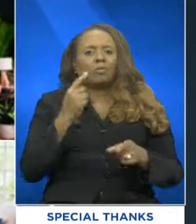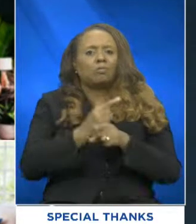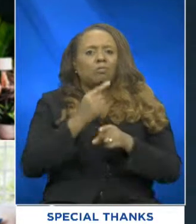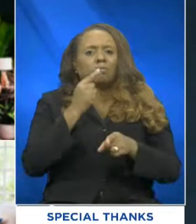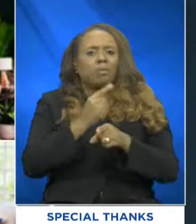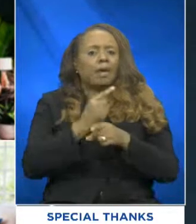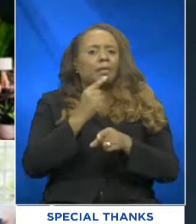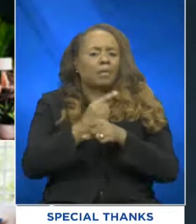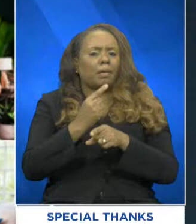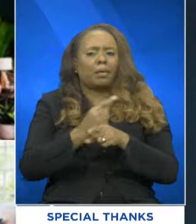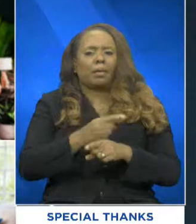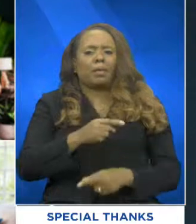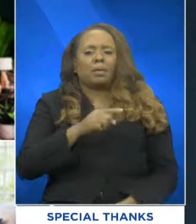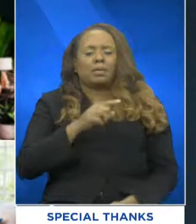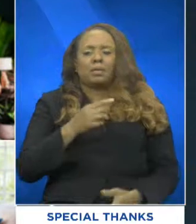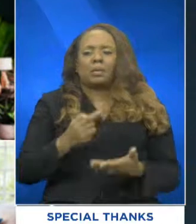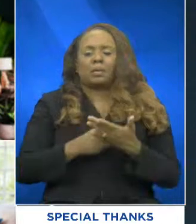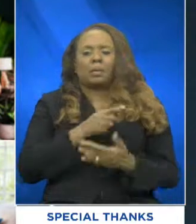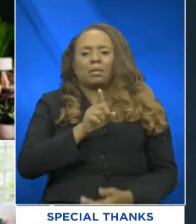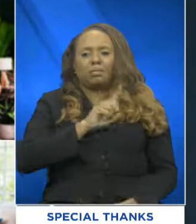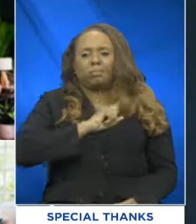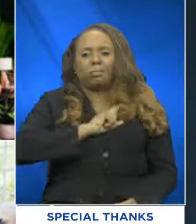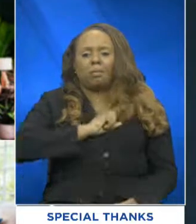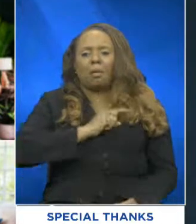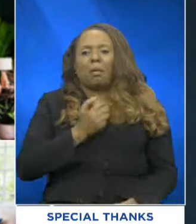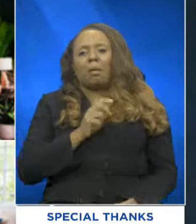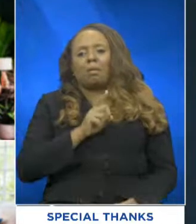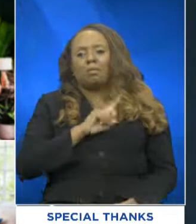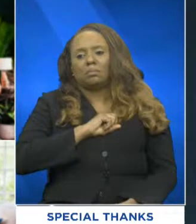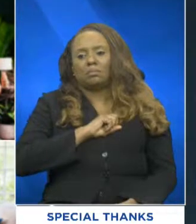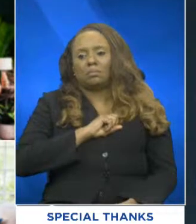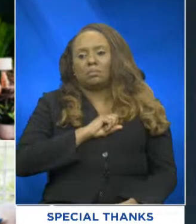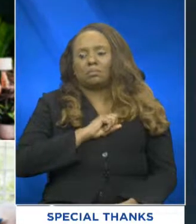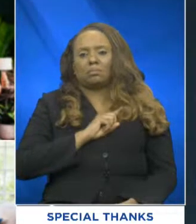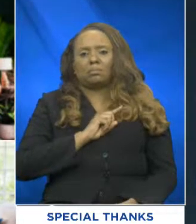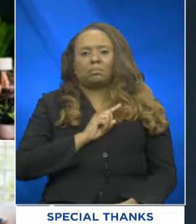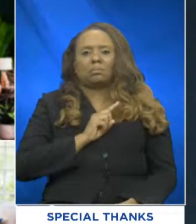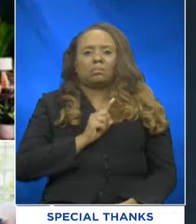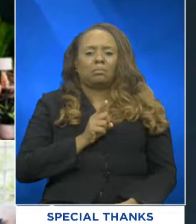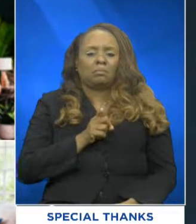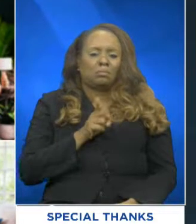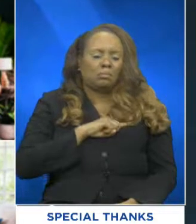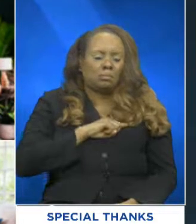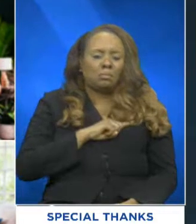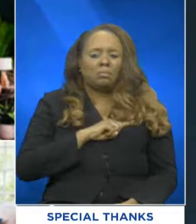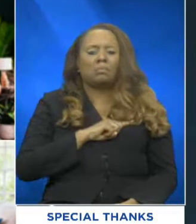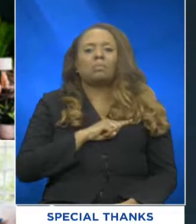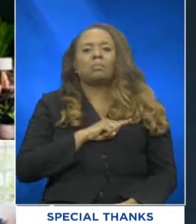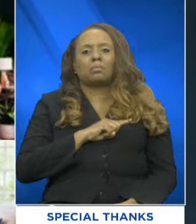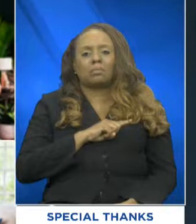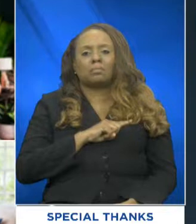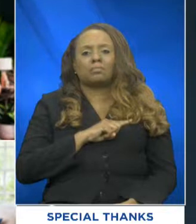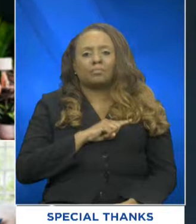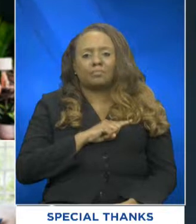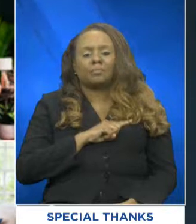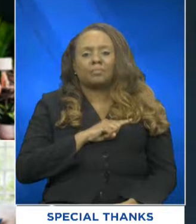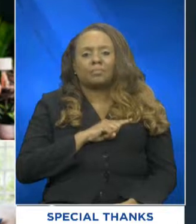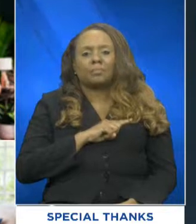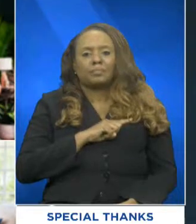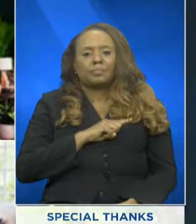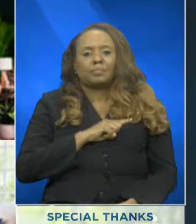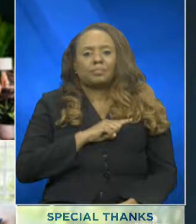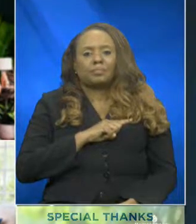irregular heartbeats, particularly that have that sort of cause, that is the